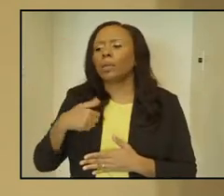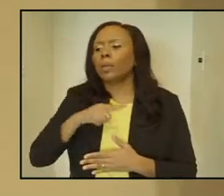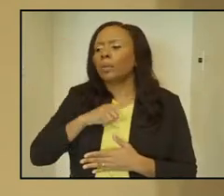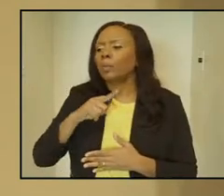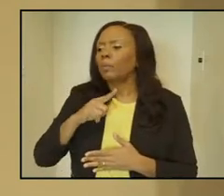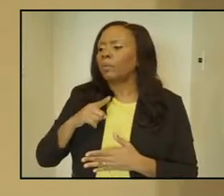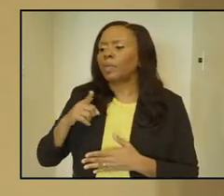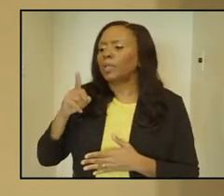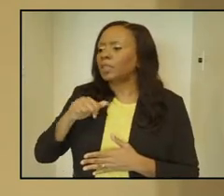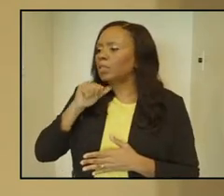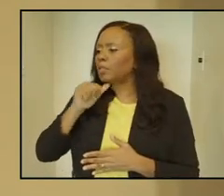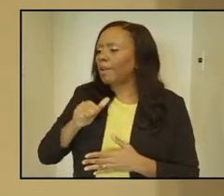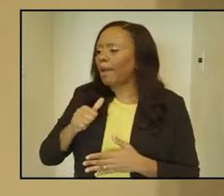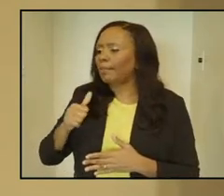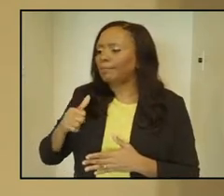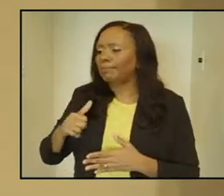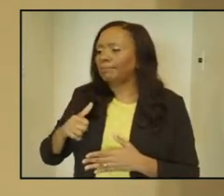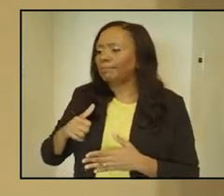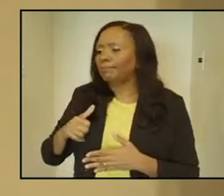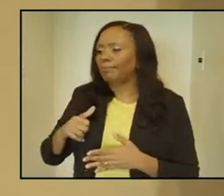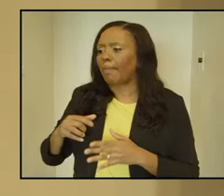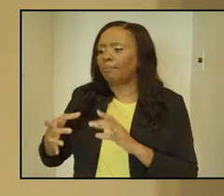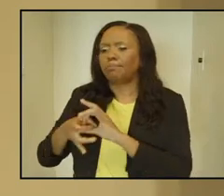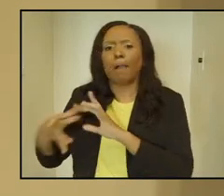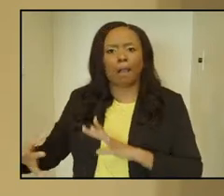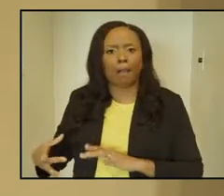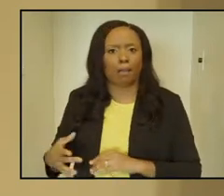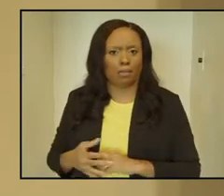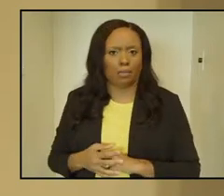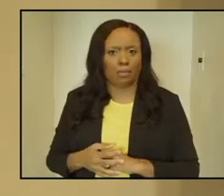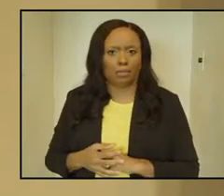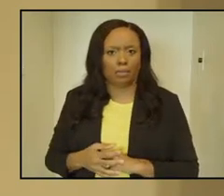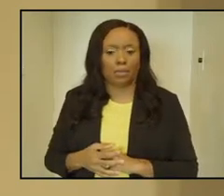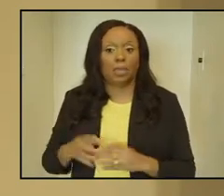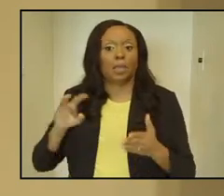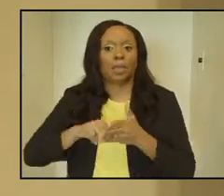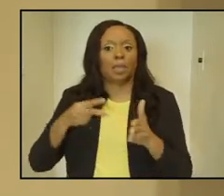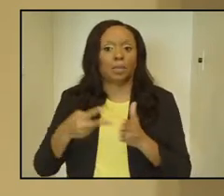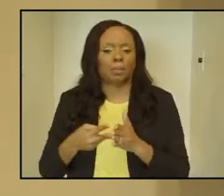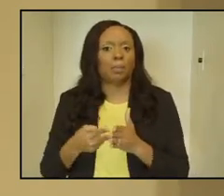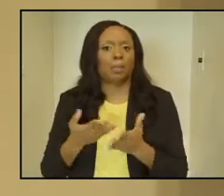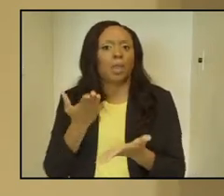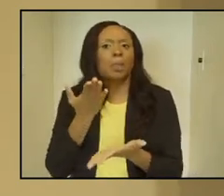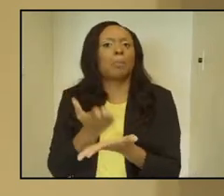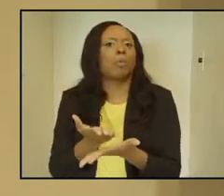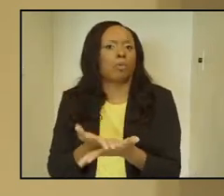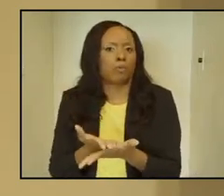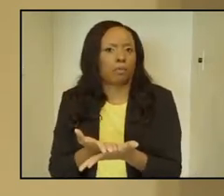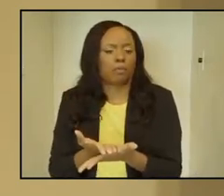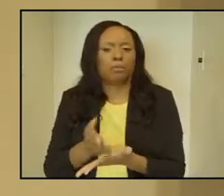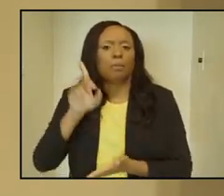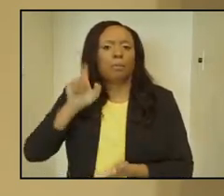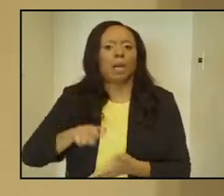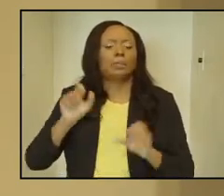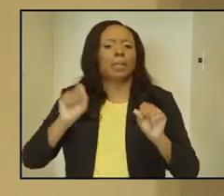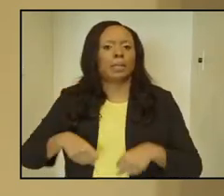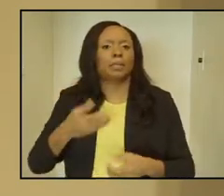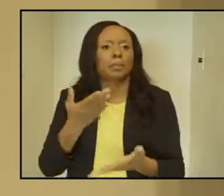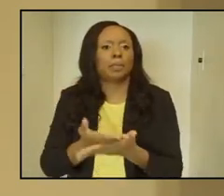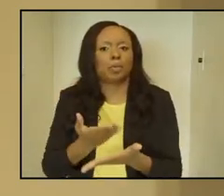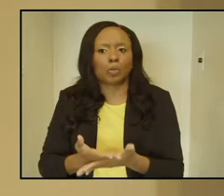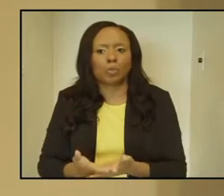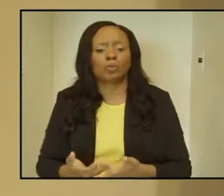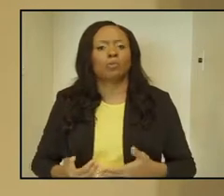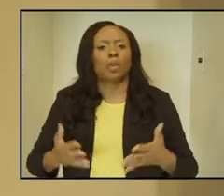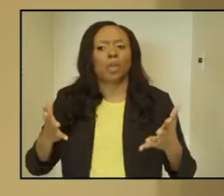mechanism that uses a shifting of the burden of proof in law to be able to facilitate progress and